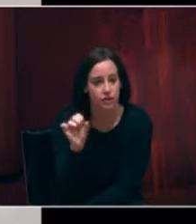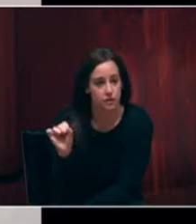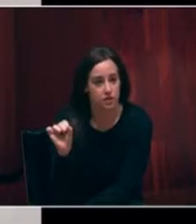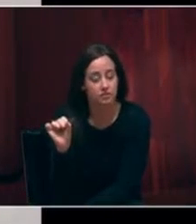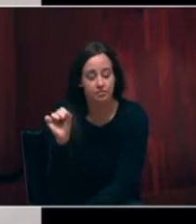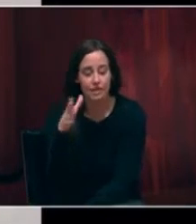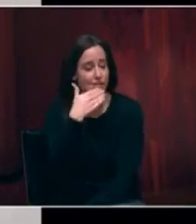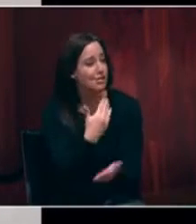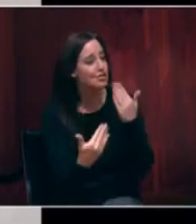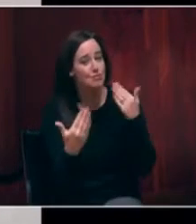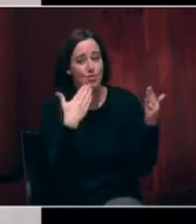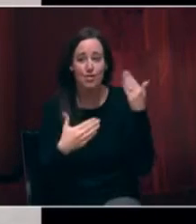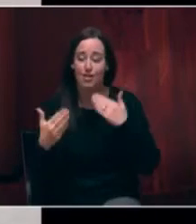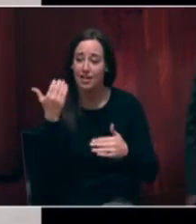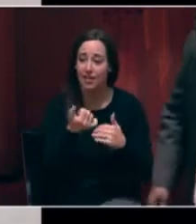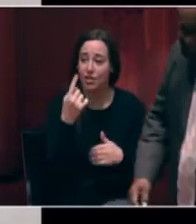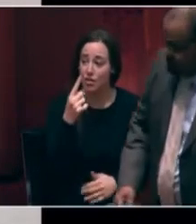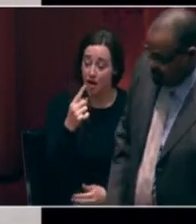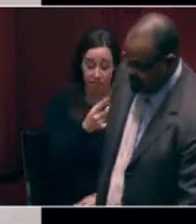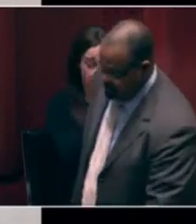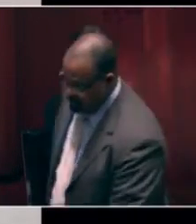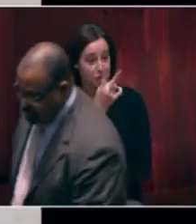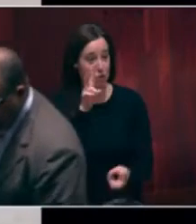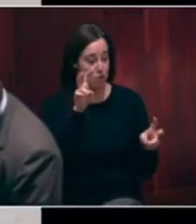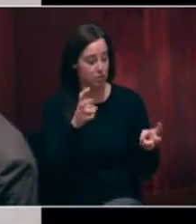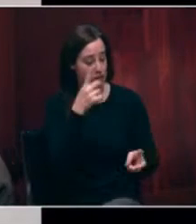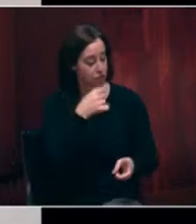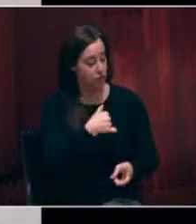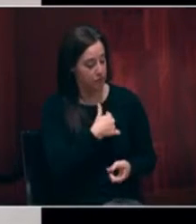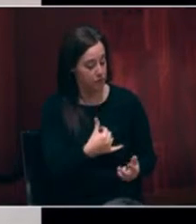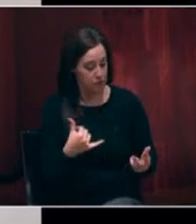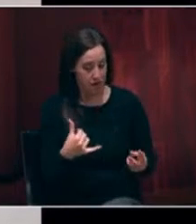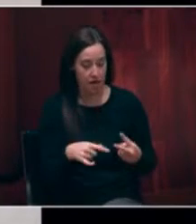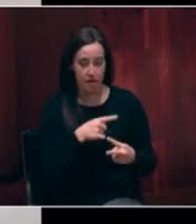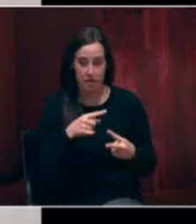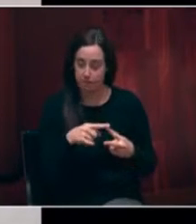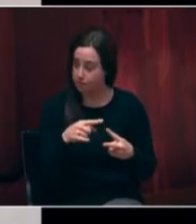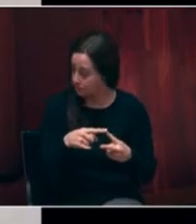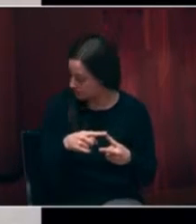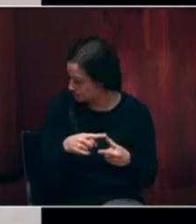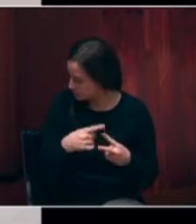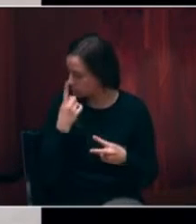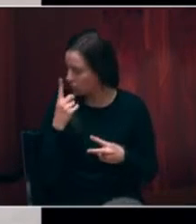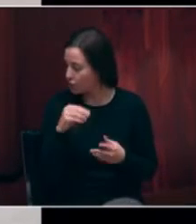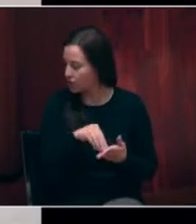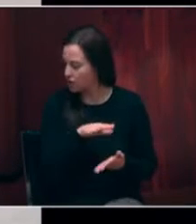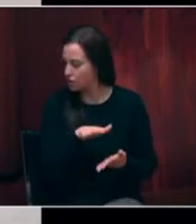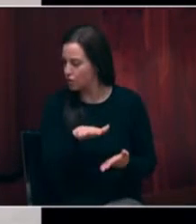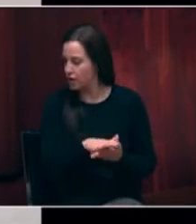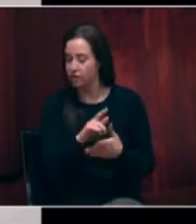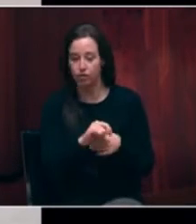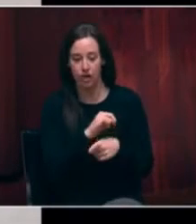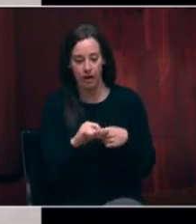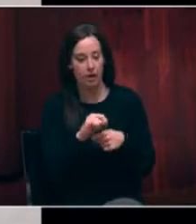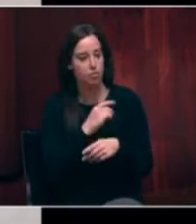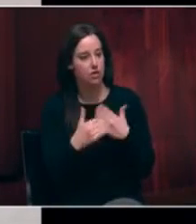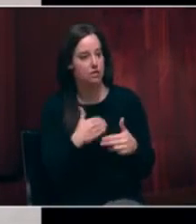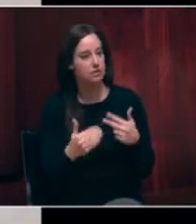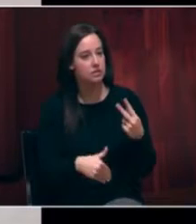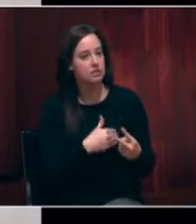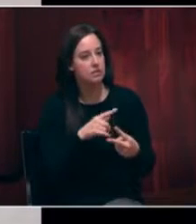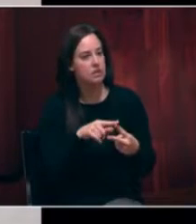Good morning, everybody, and 2 topics for me today. One, the recent bulletin that we released on records management training requirements. Some